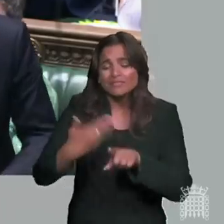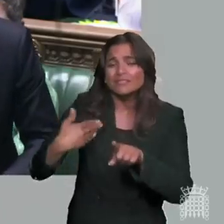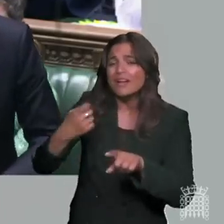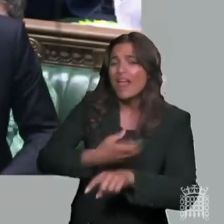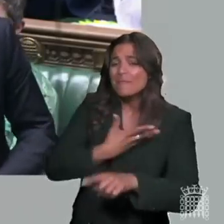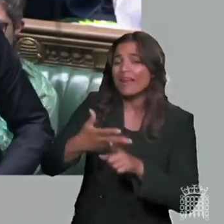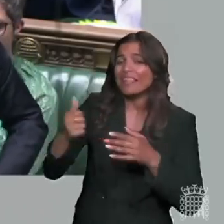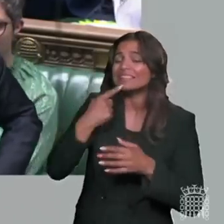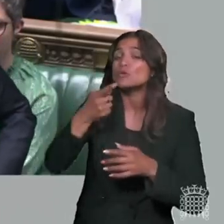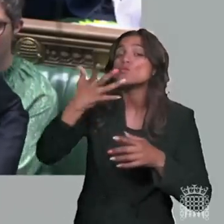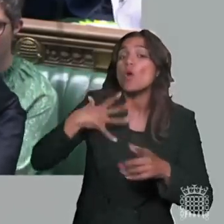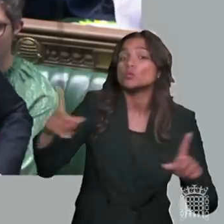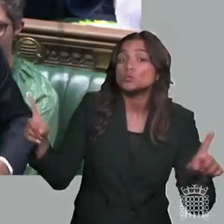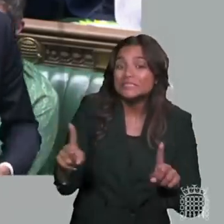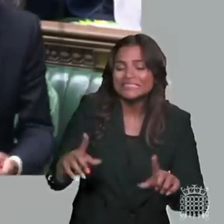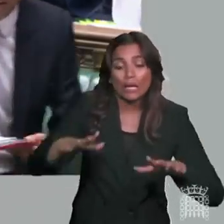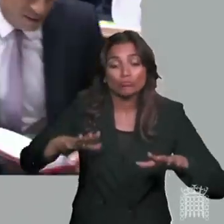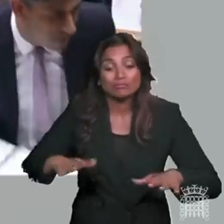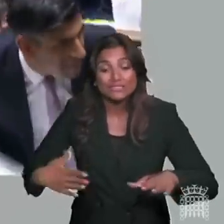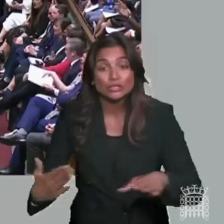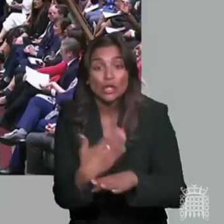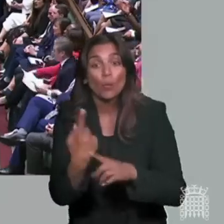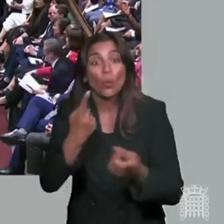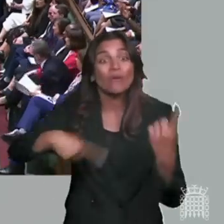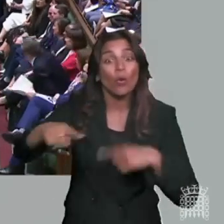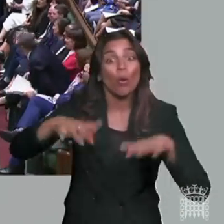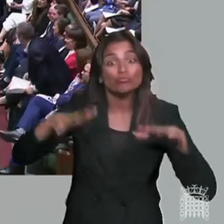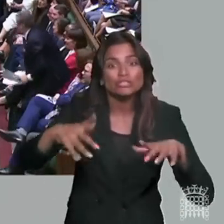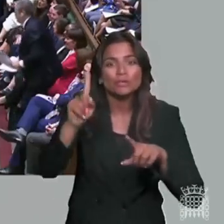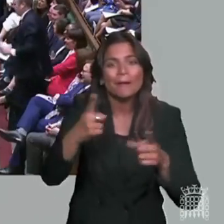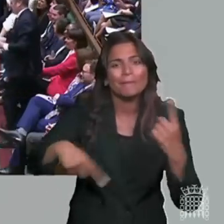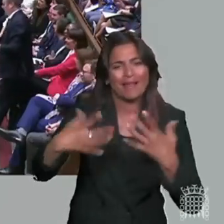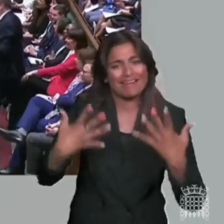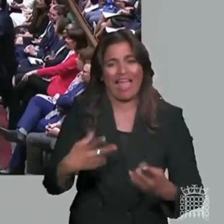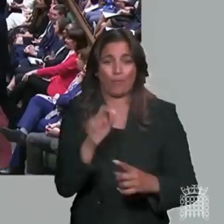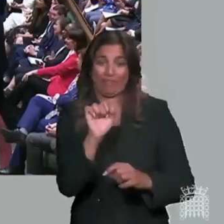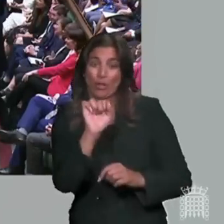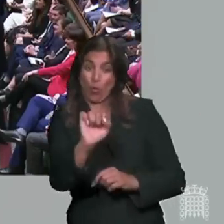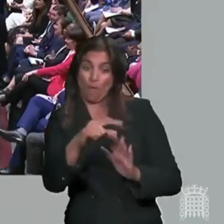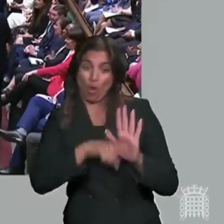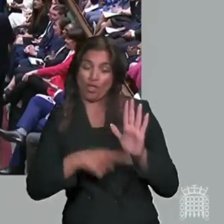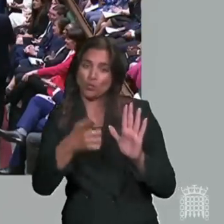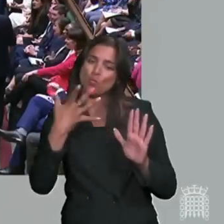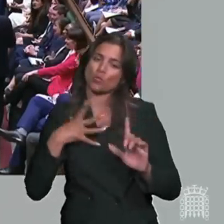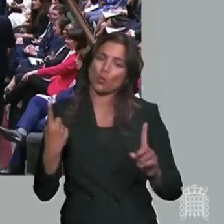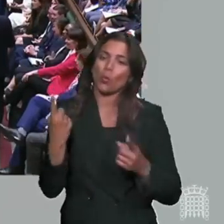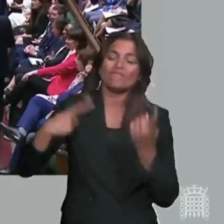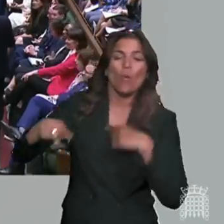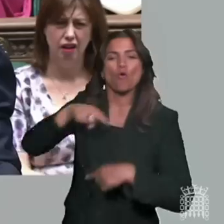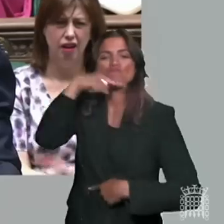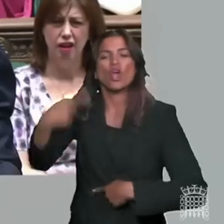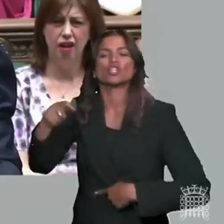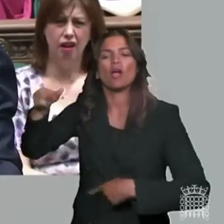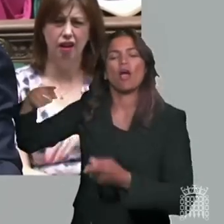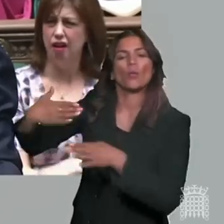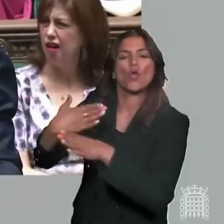His policy is British jobs for Russian workers. Keir Starmer. Mr. Speaker,